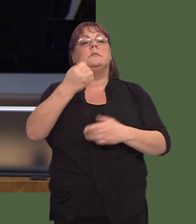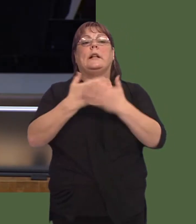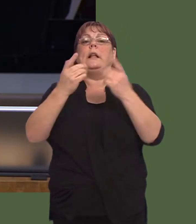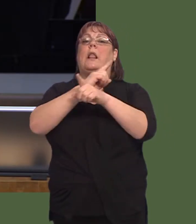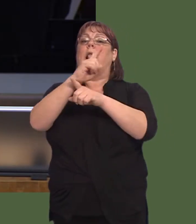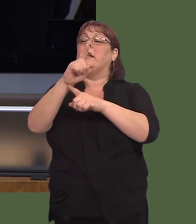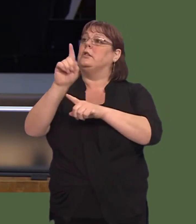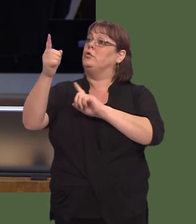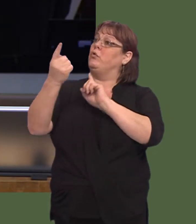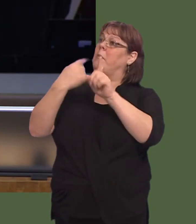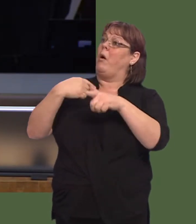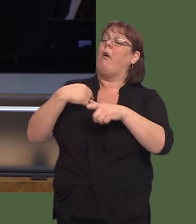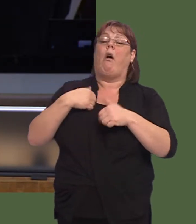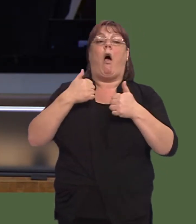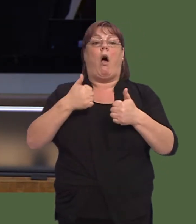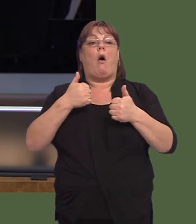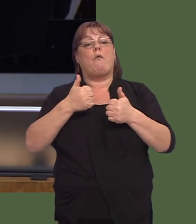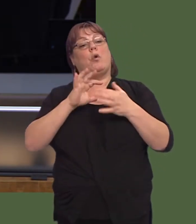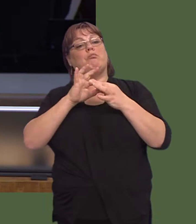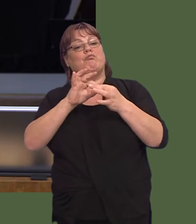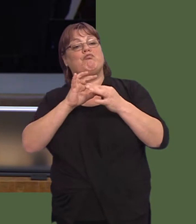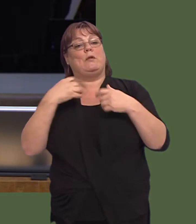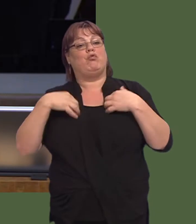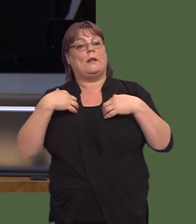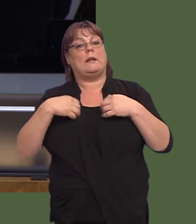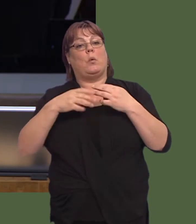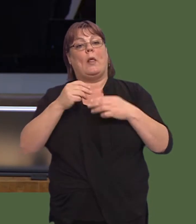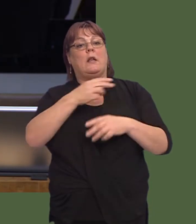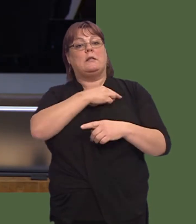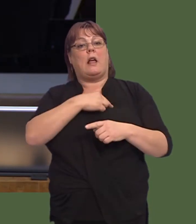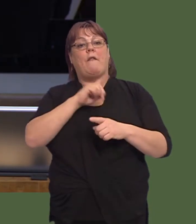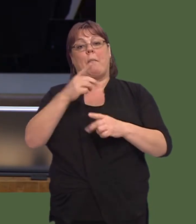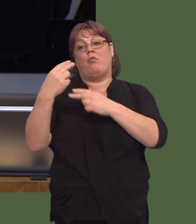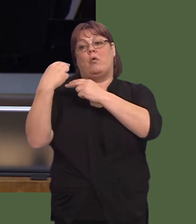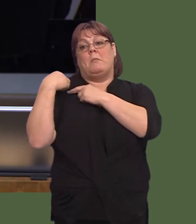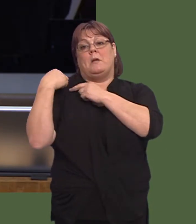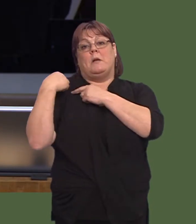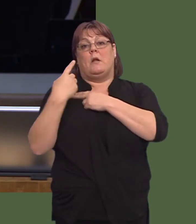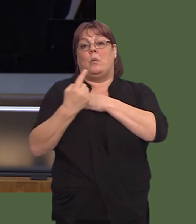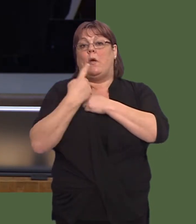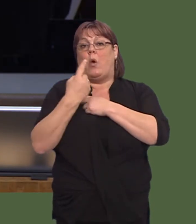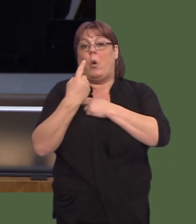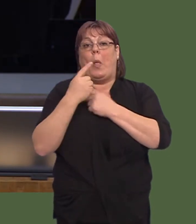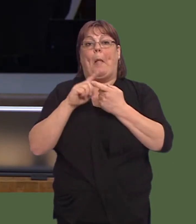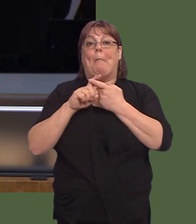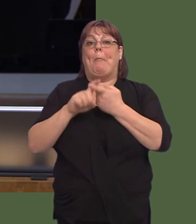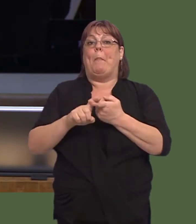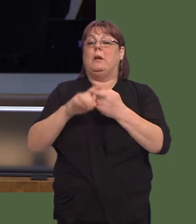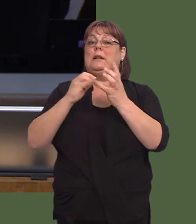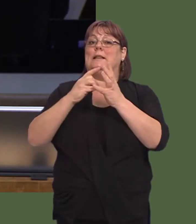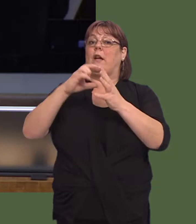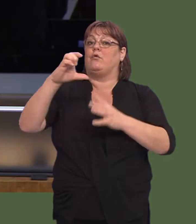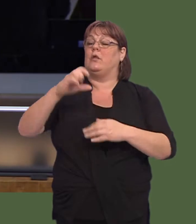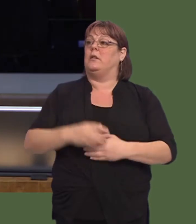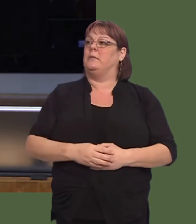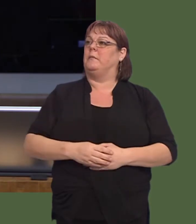days later. I retain a close interest in staffing, but responsibility rests with the Permanent Secretary. But